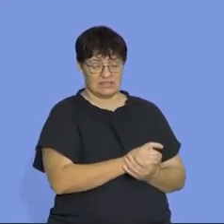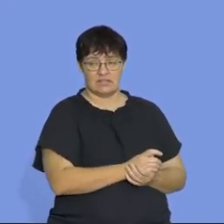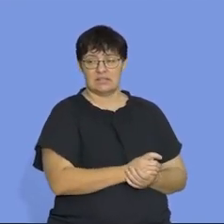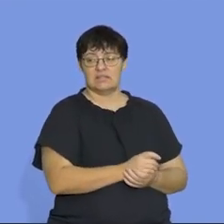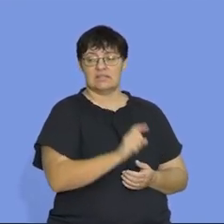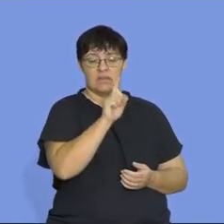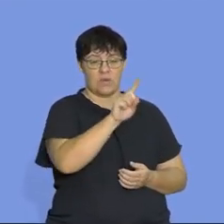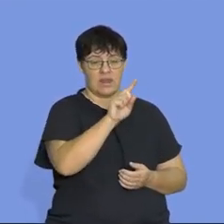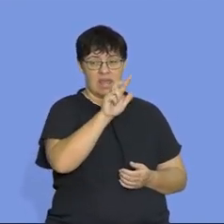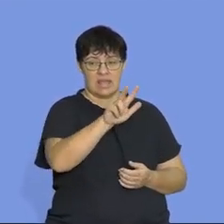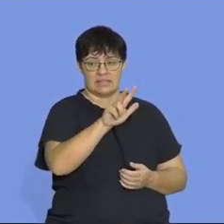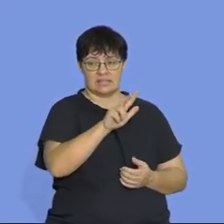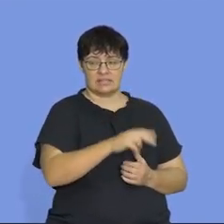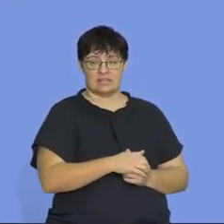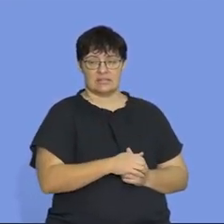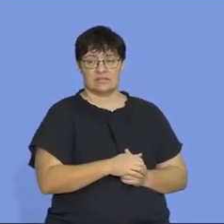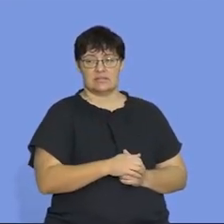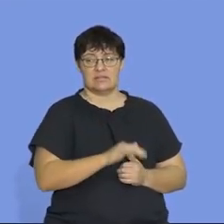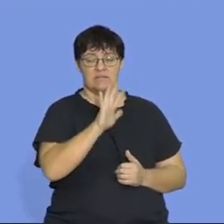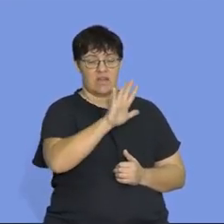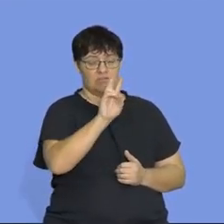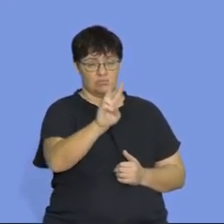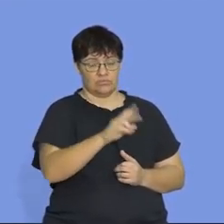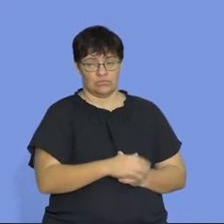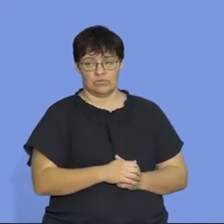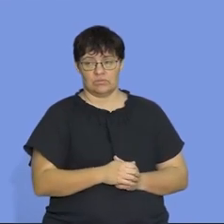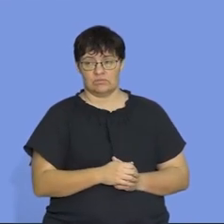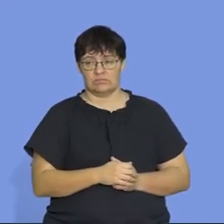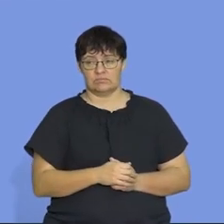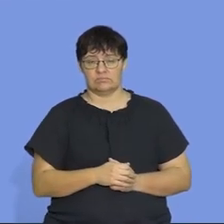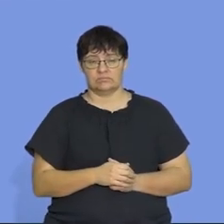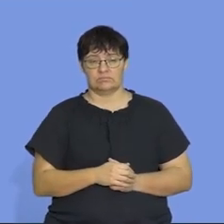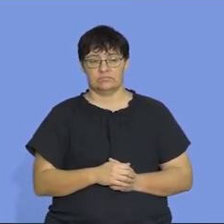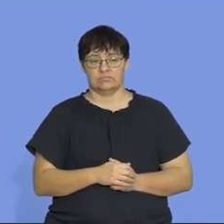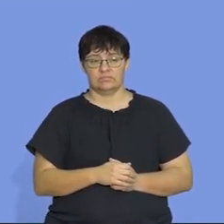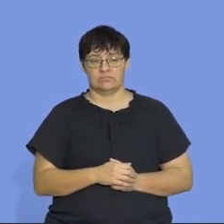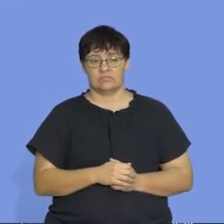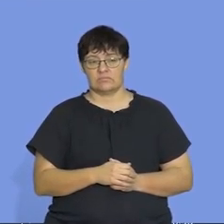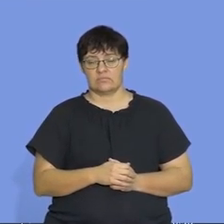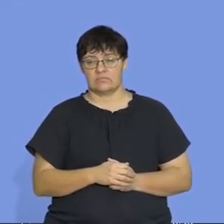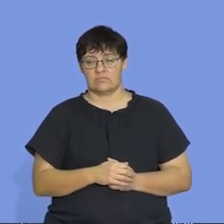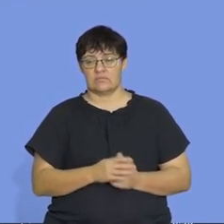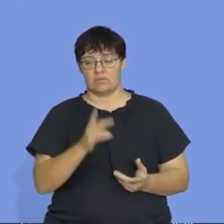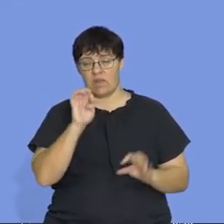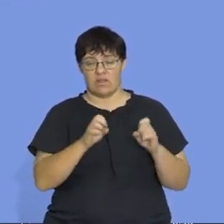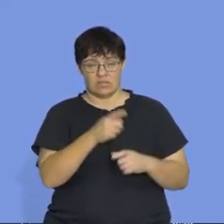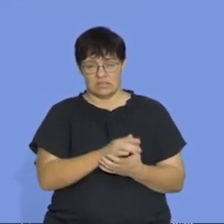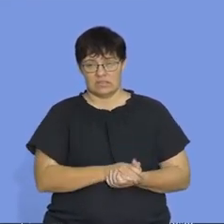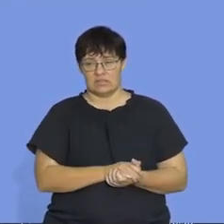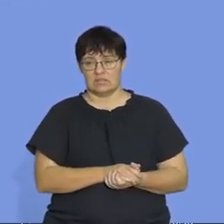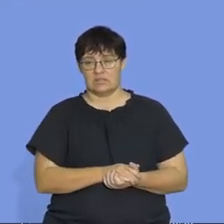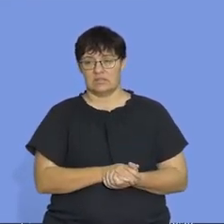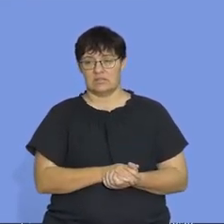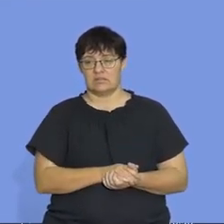is 1852, right? So if we to evaluate that, we would then